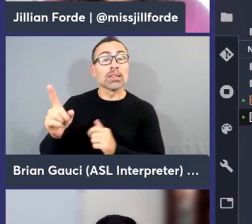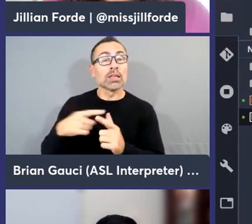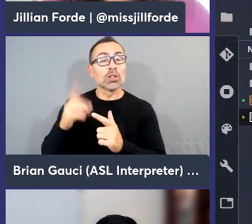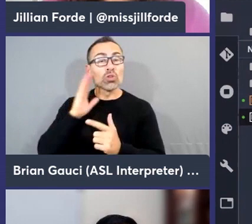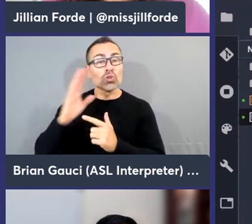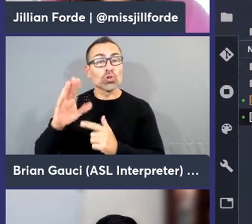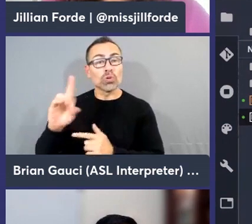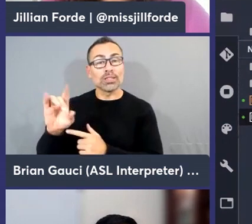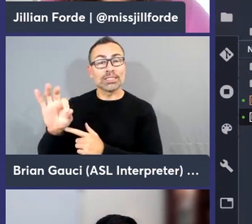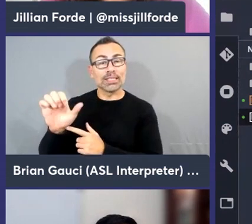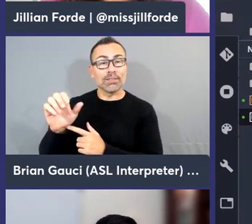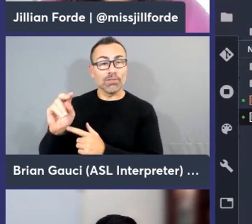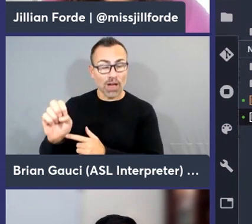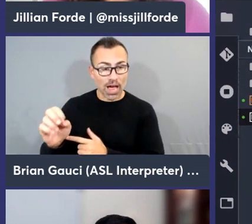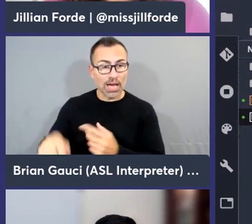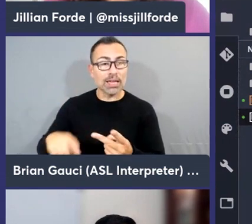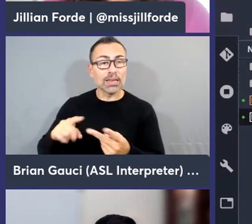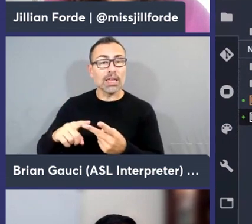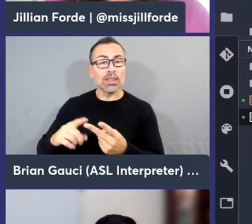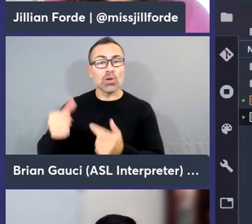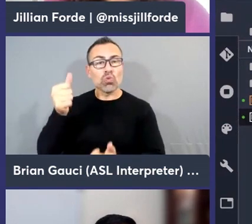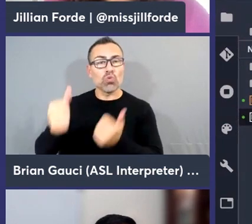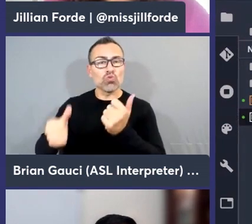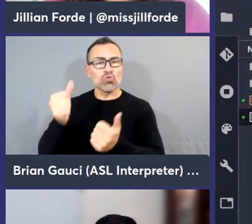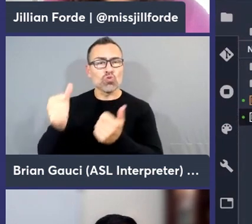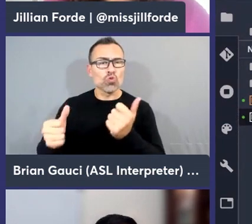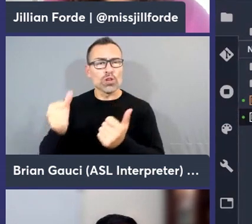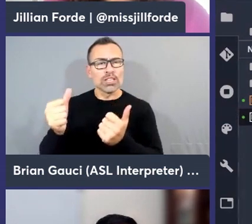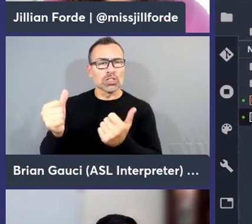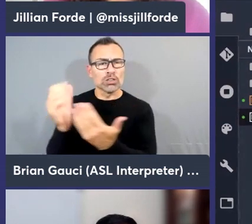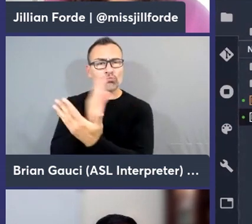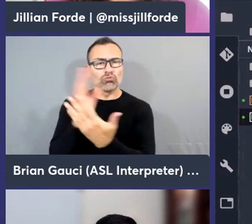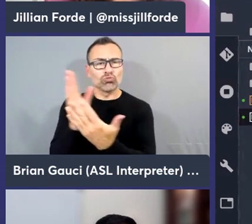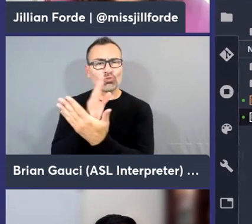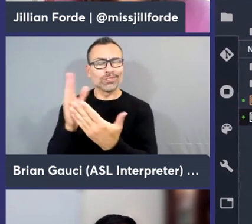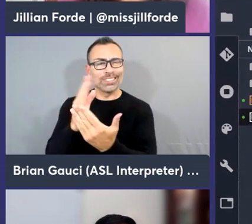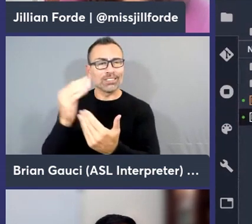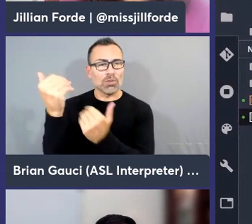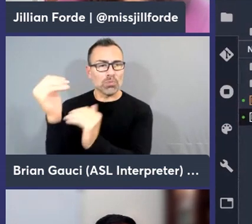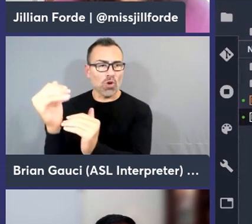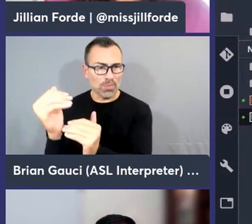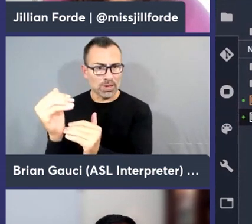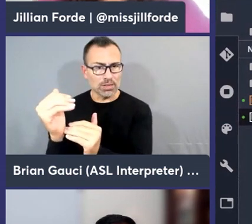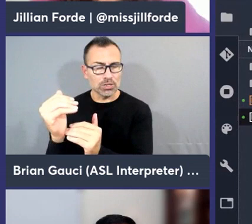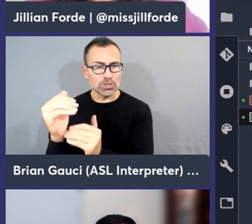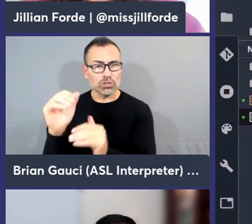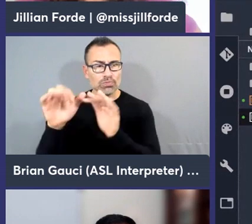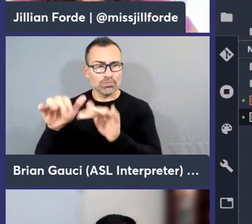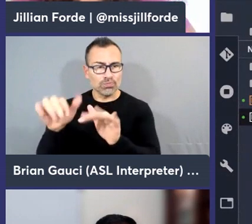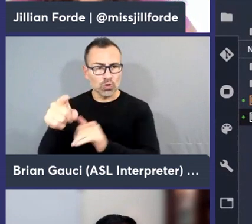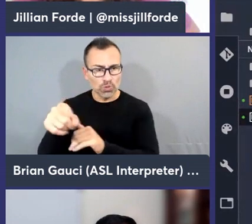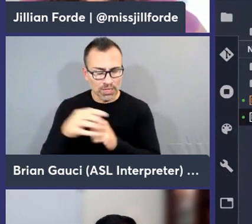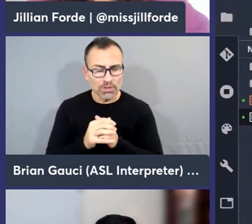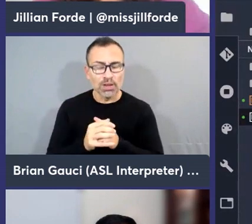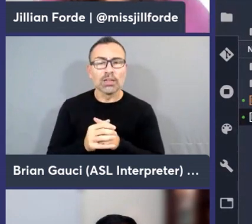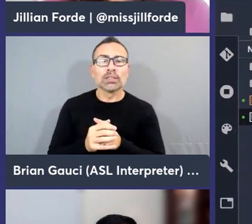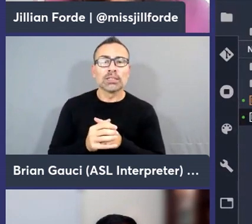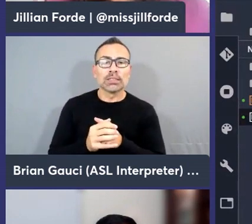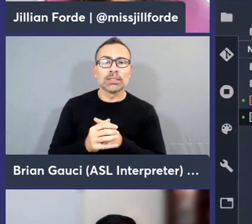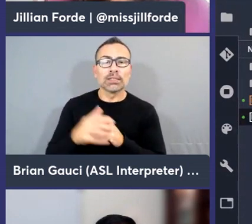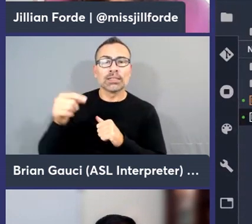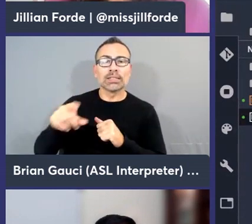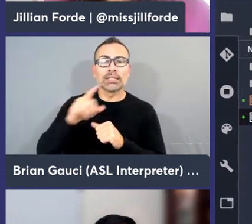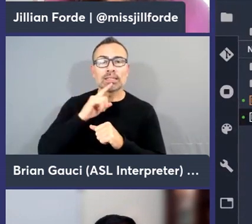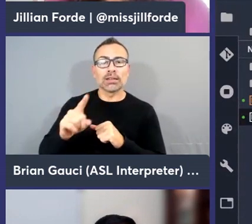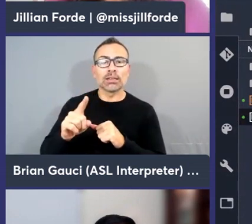the hyperparameter ranges. So the hyperparameter ranges could be any of these. So any of these, this is the regularization parameter.